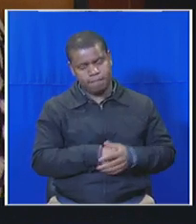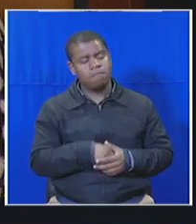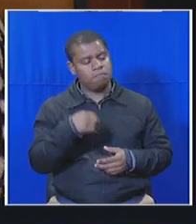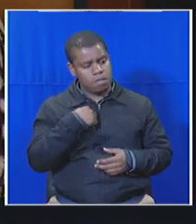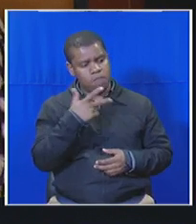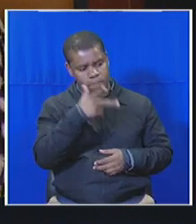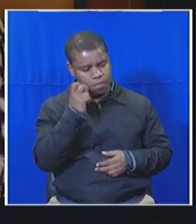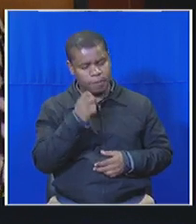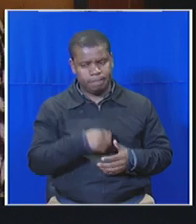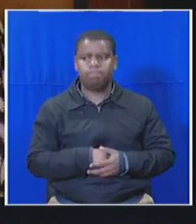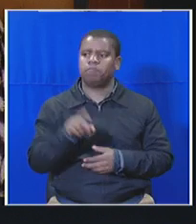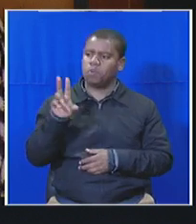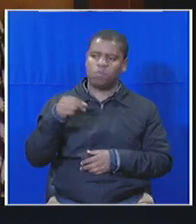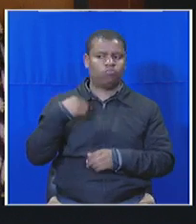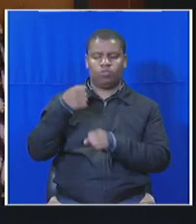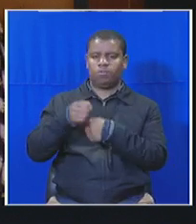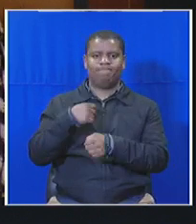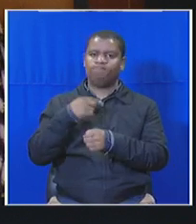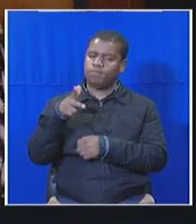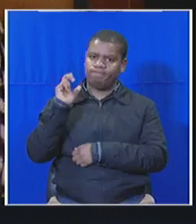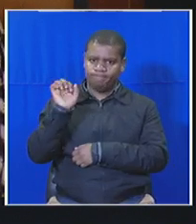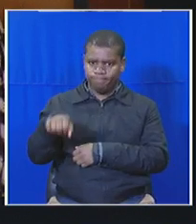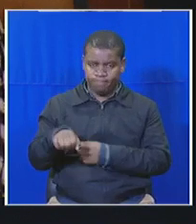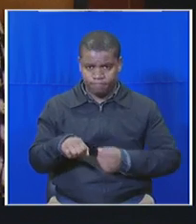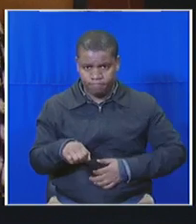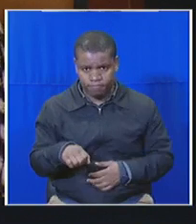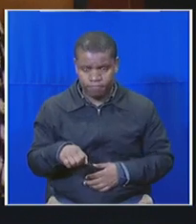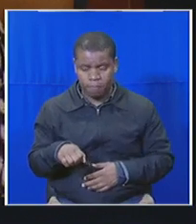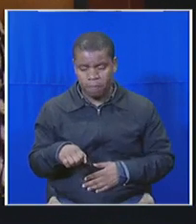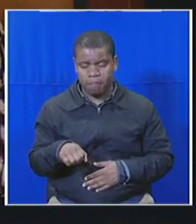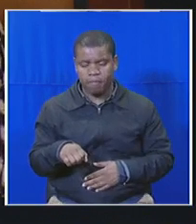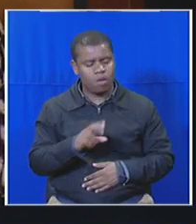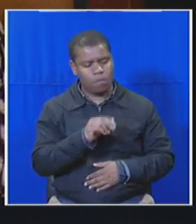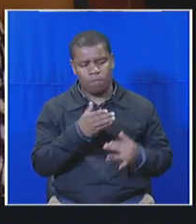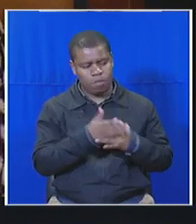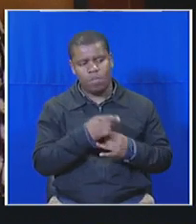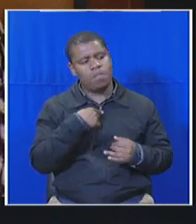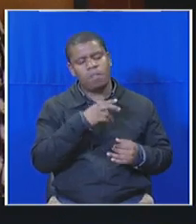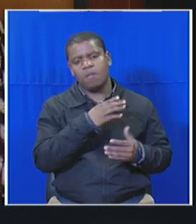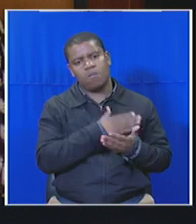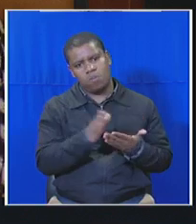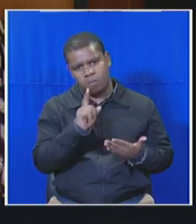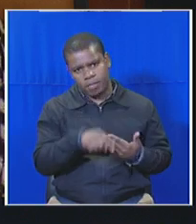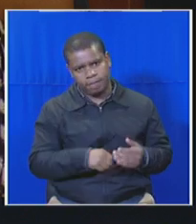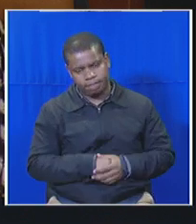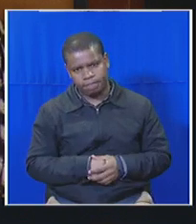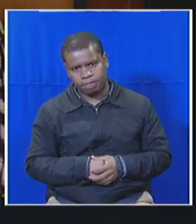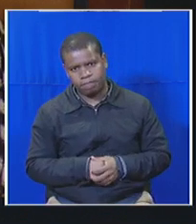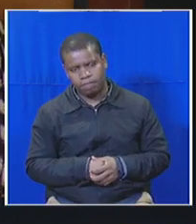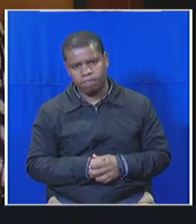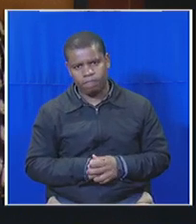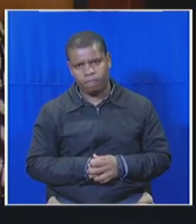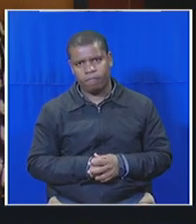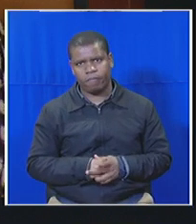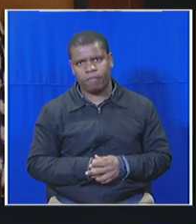Njomane, asizwane njomane, hoxisa nje ubusu uyaqhubeka. Hayi-ke, Ithi